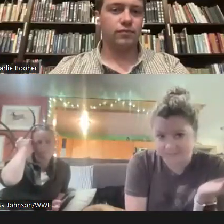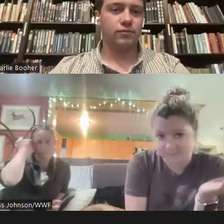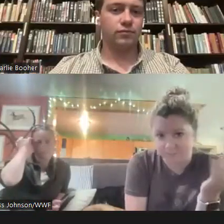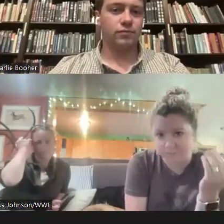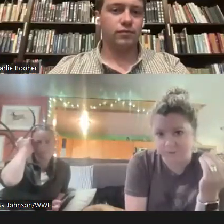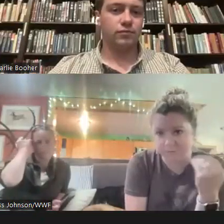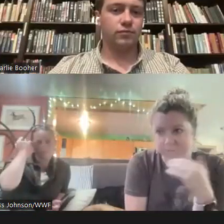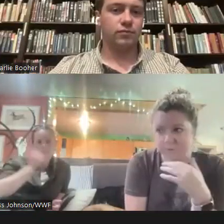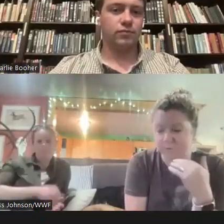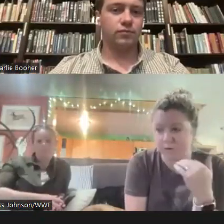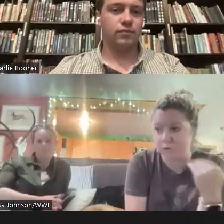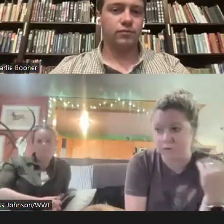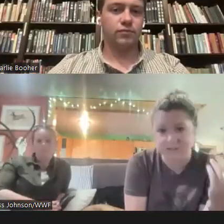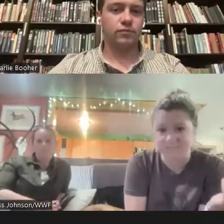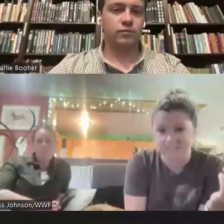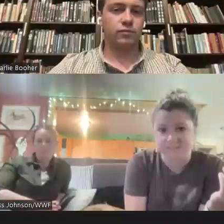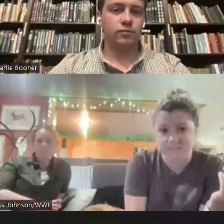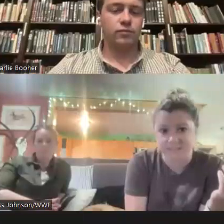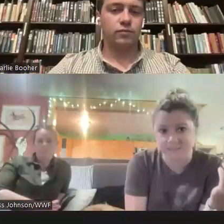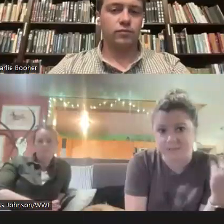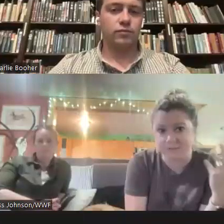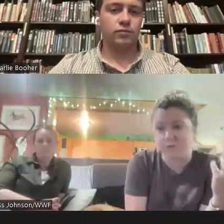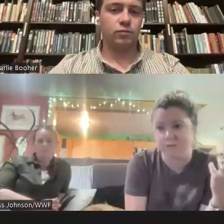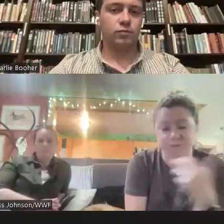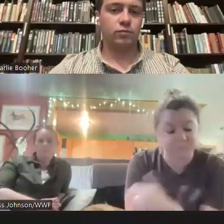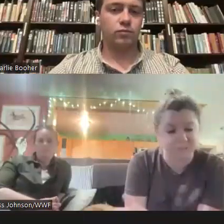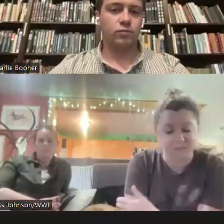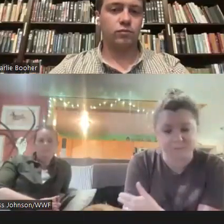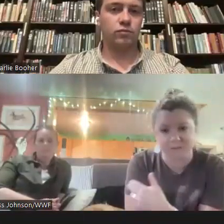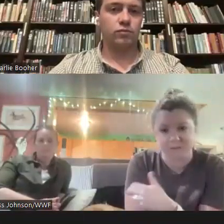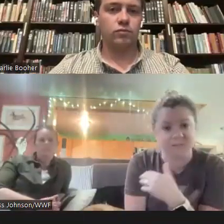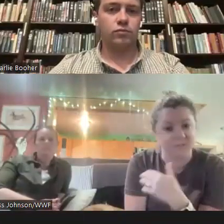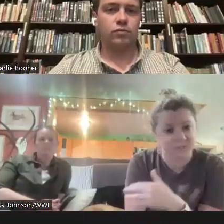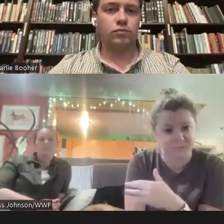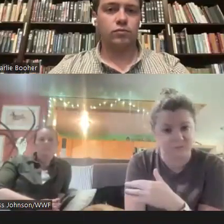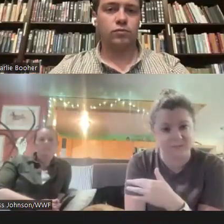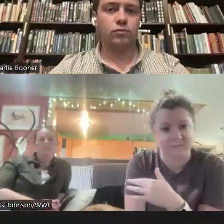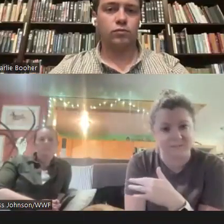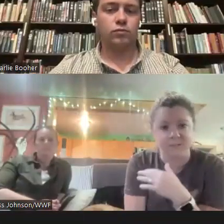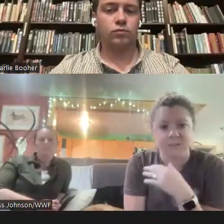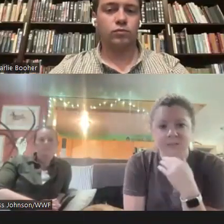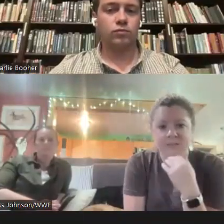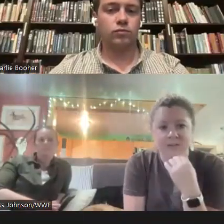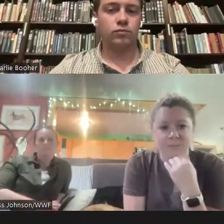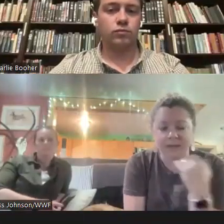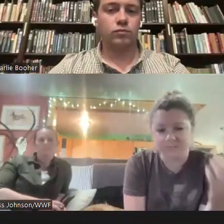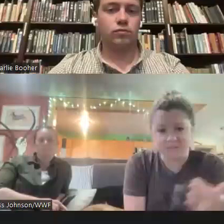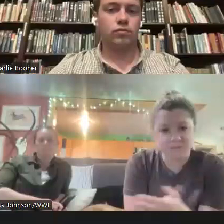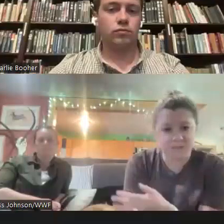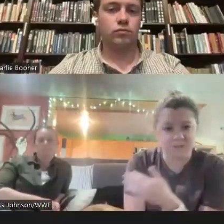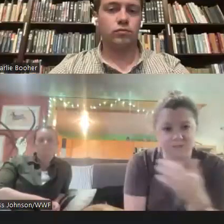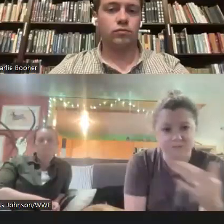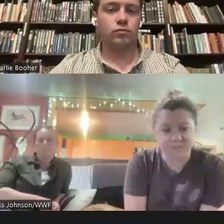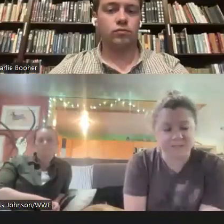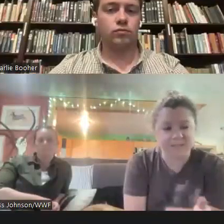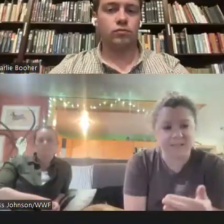states. For who is hunting in the states, very few of them are speaking up at the legislative and commission level as these